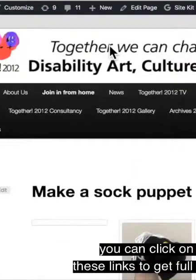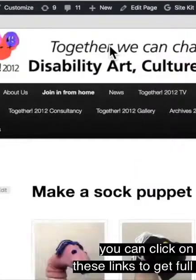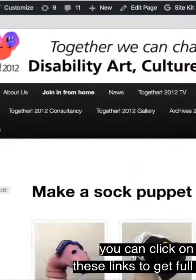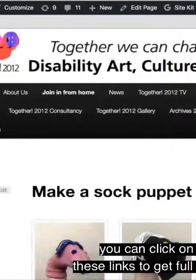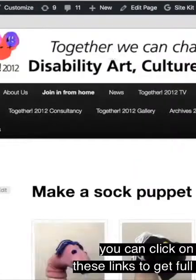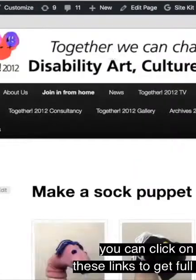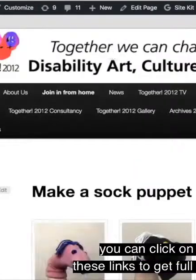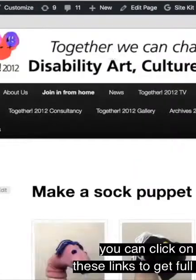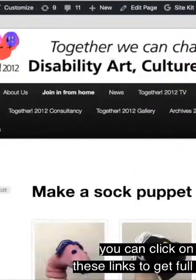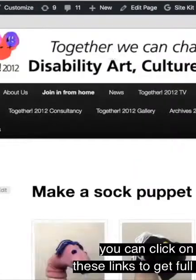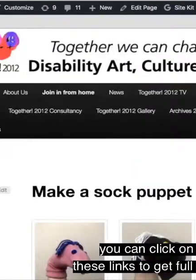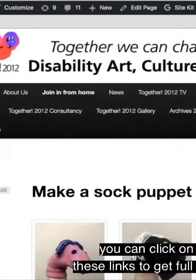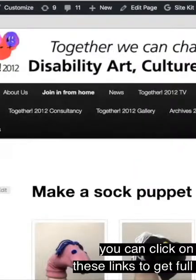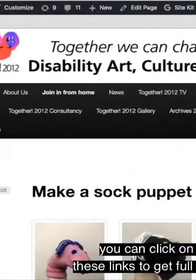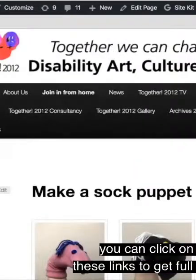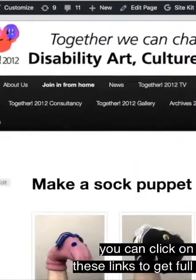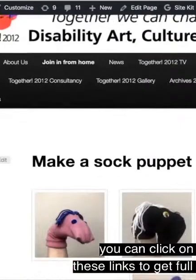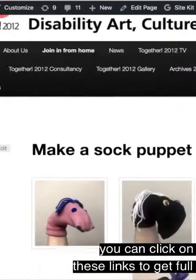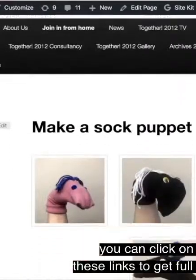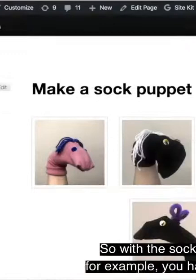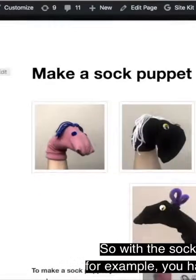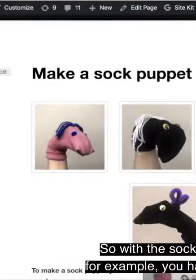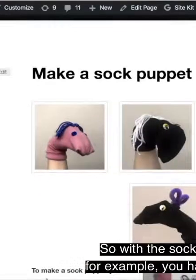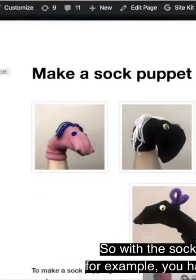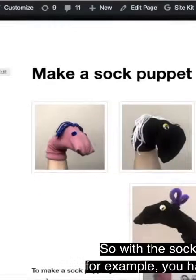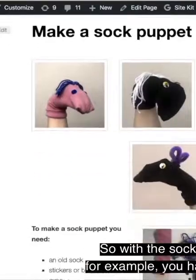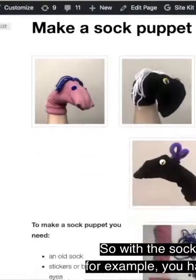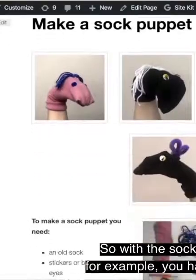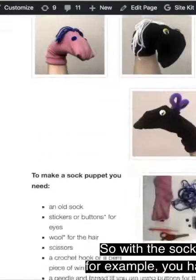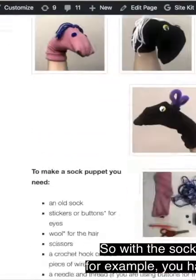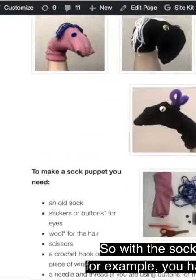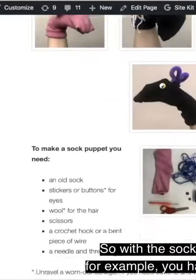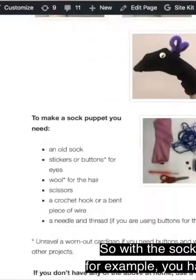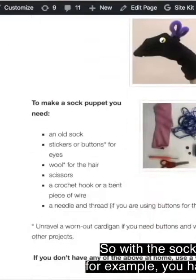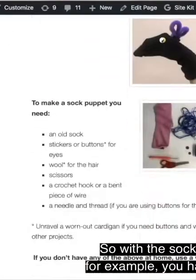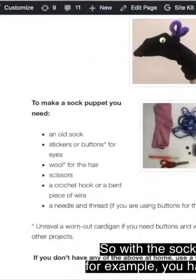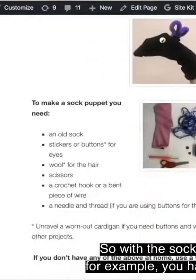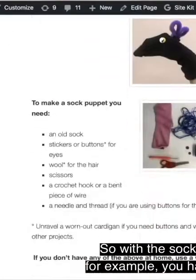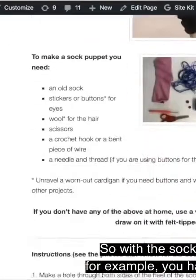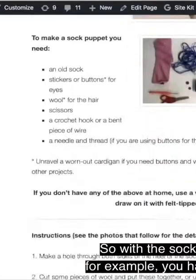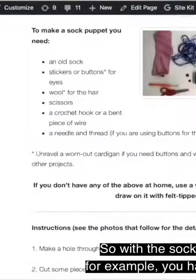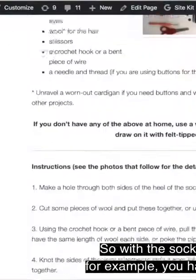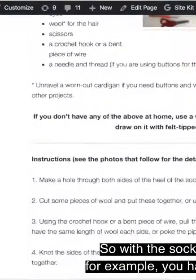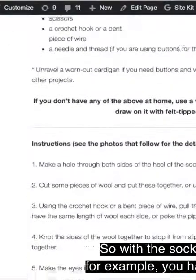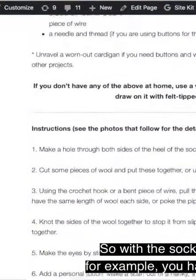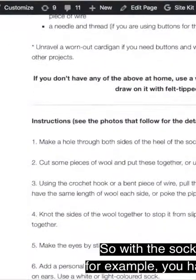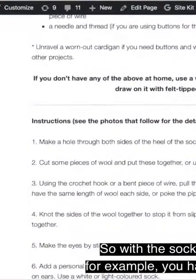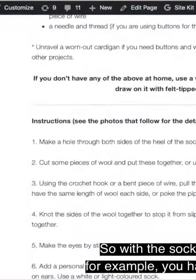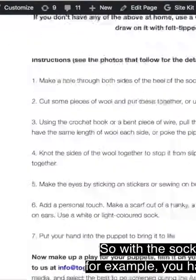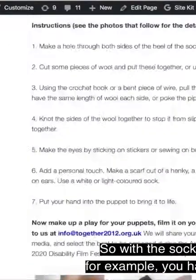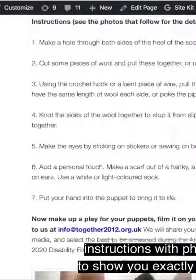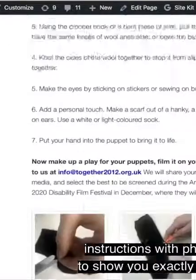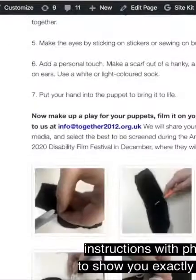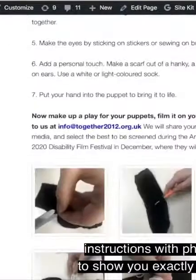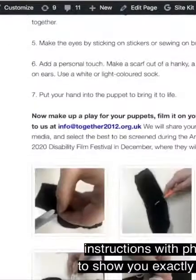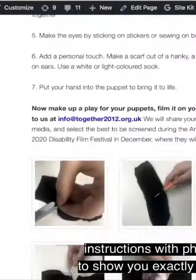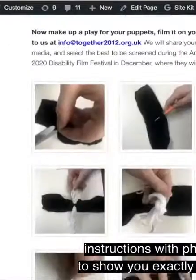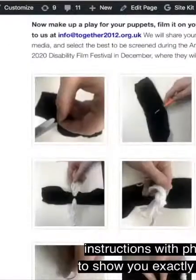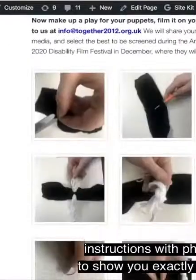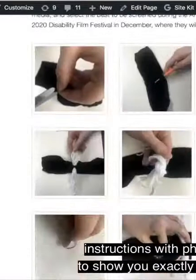of these links to get full instructions. So with the sock puppet, for example, you have lots